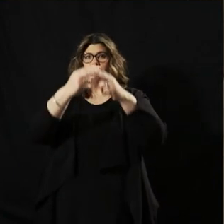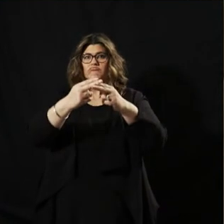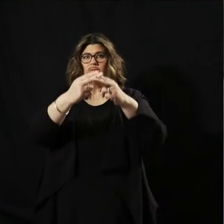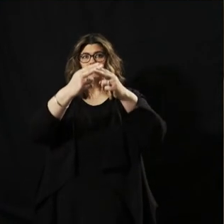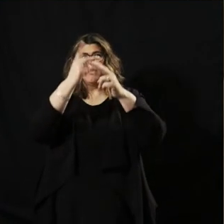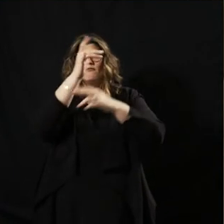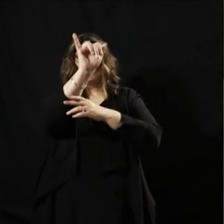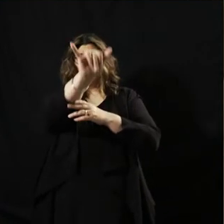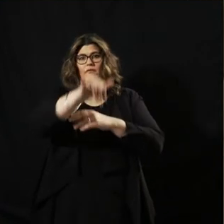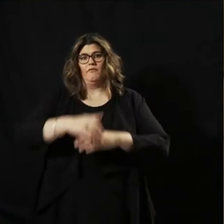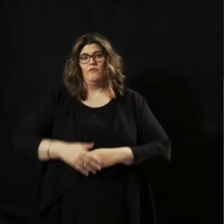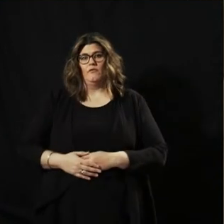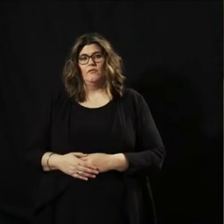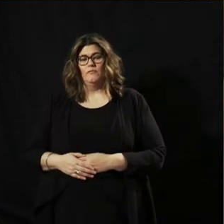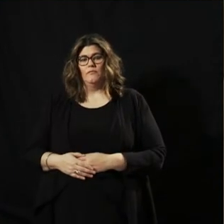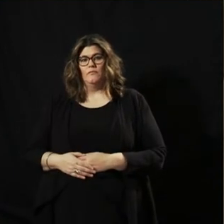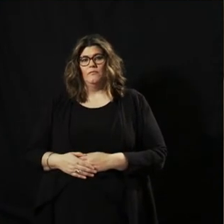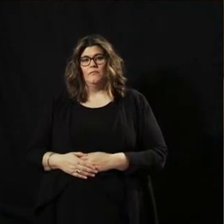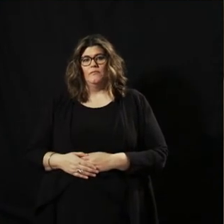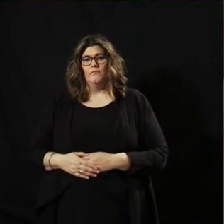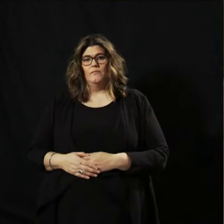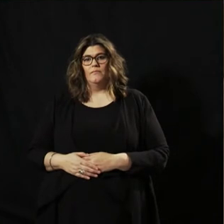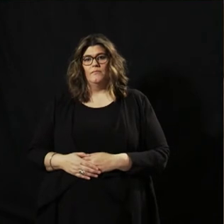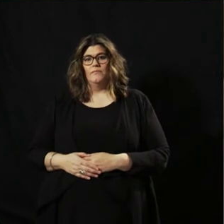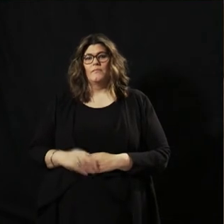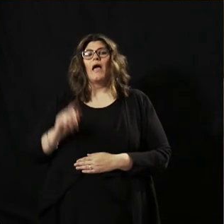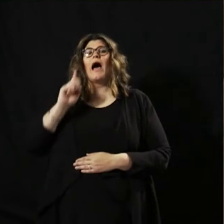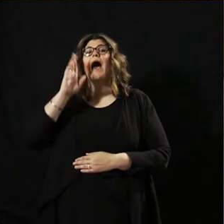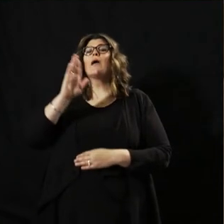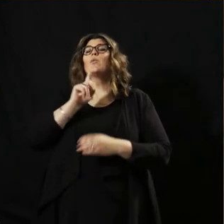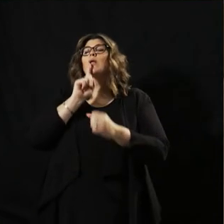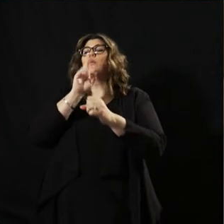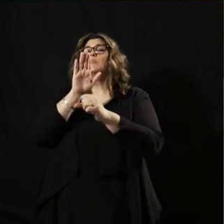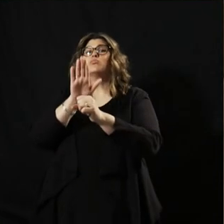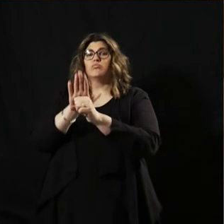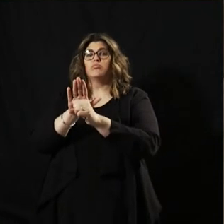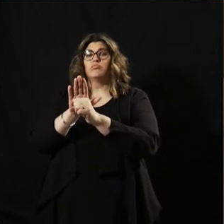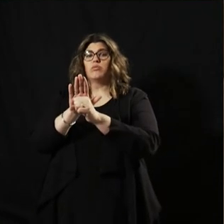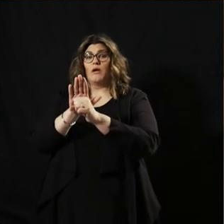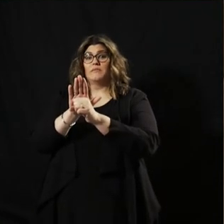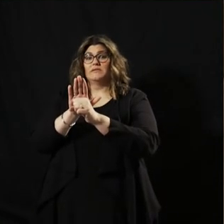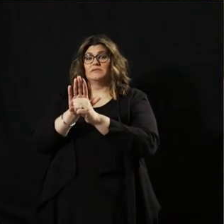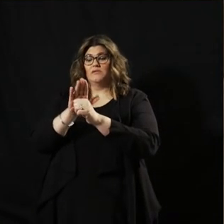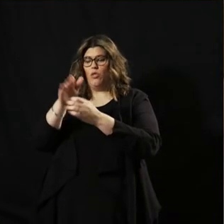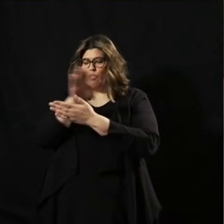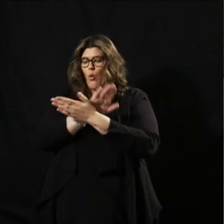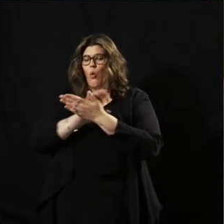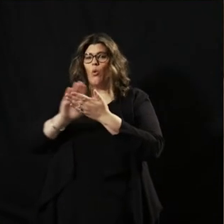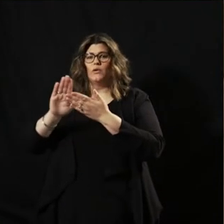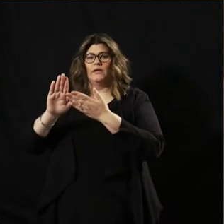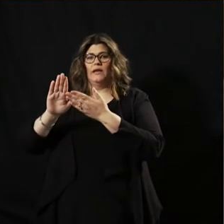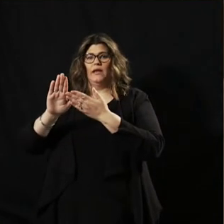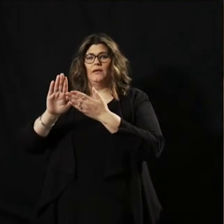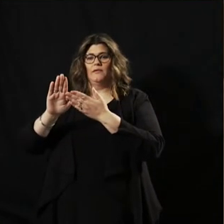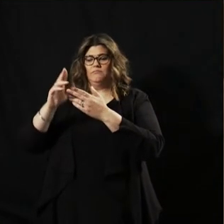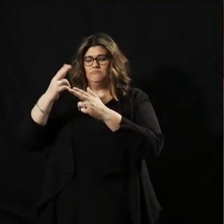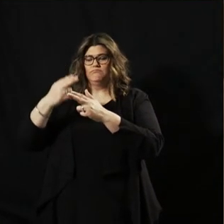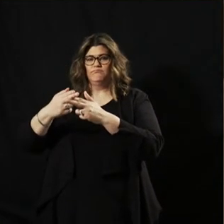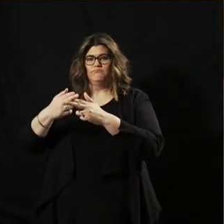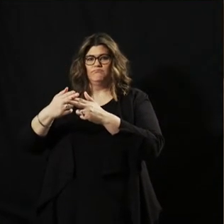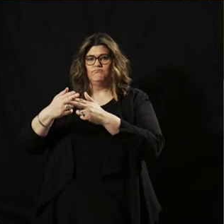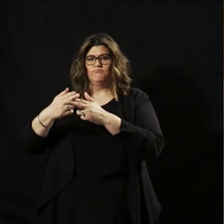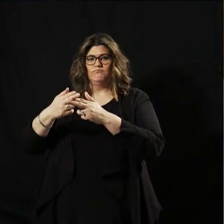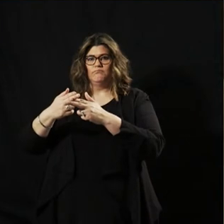came. I will prove the holiness of my great name profaned among the nations, in